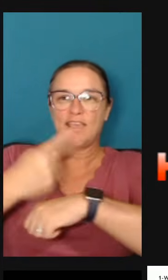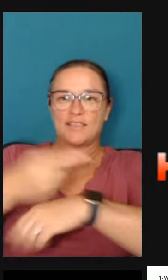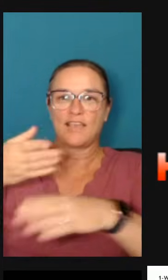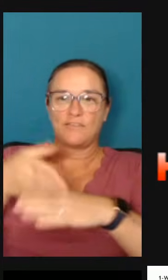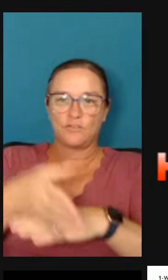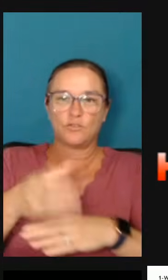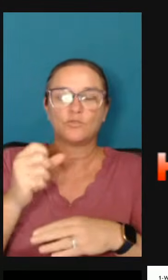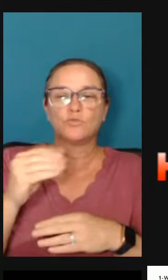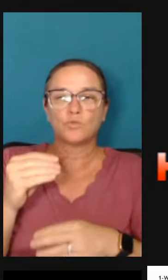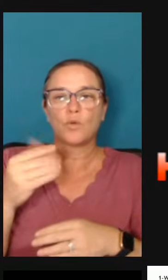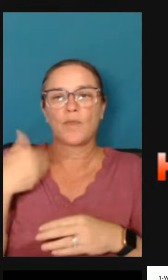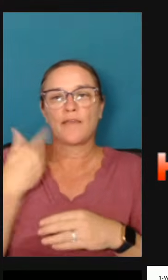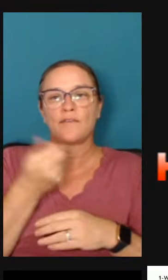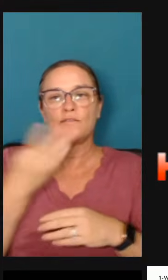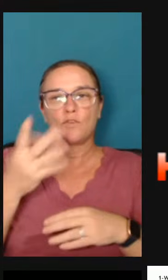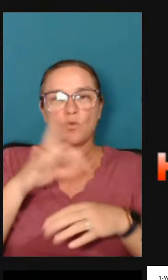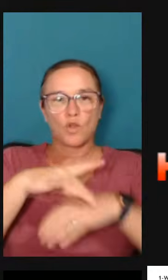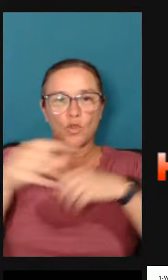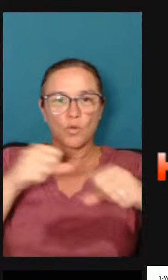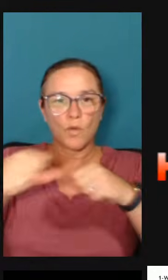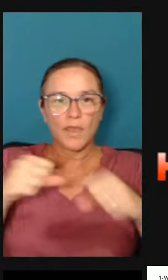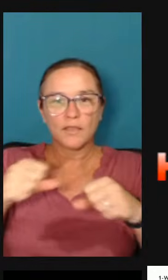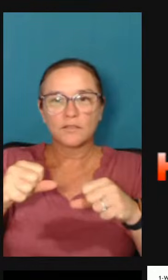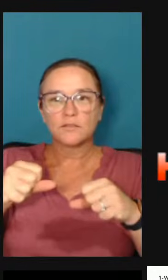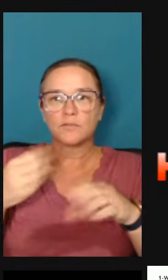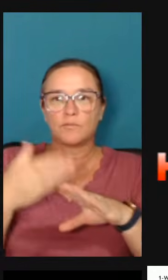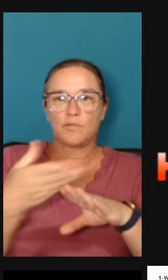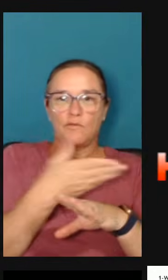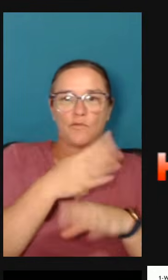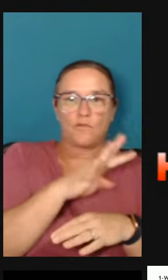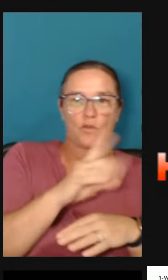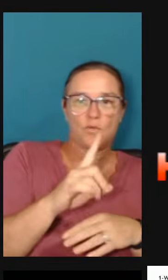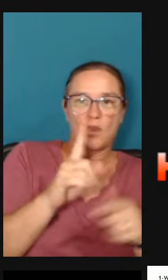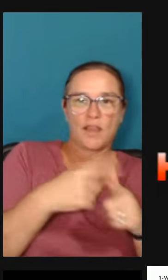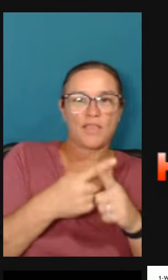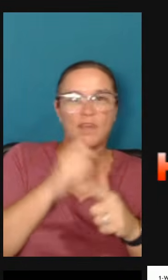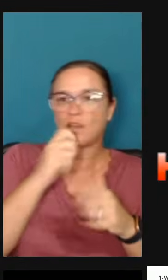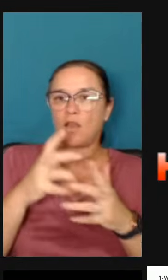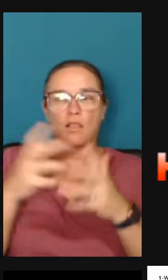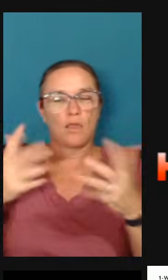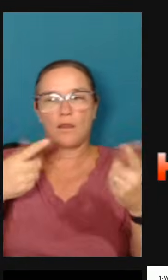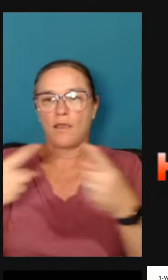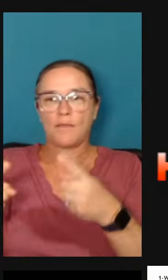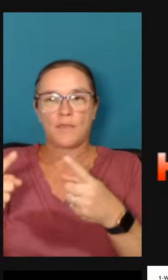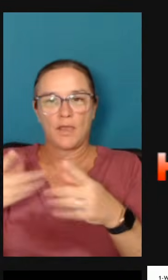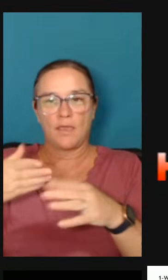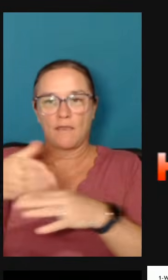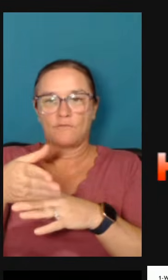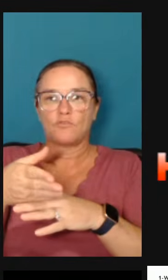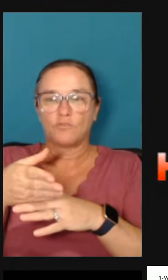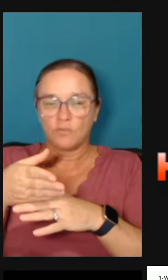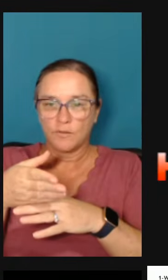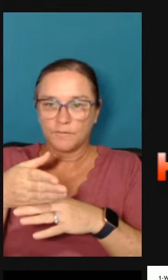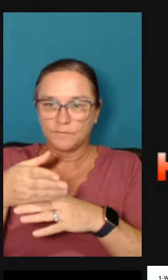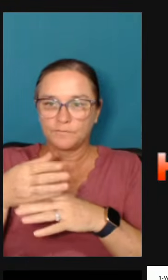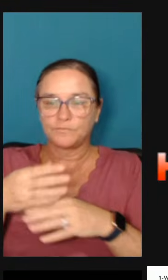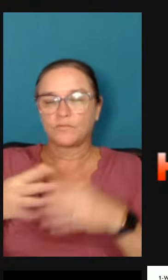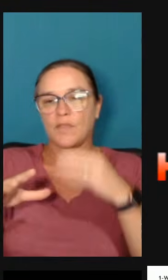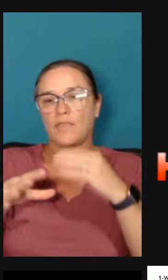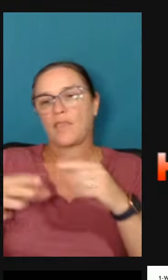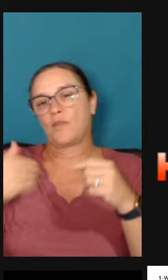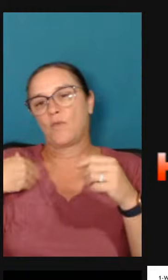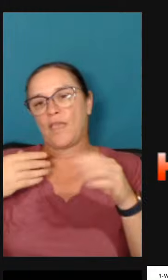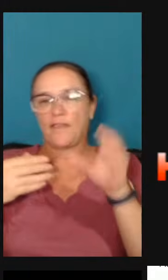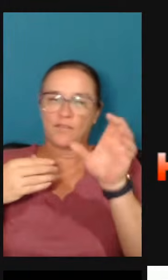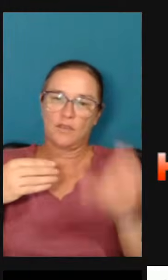have a few earthquakes preceding 41, but then not a whole lot since, added to all the South Flank events and Deep Hala